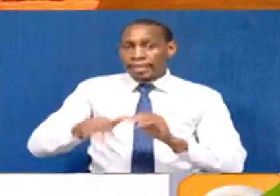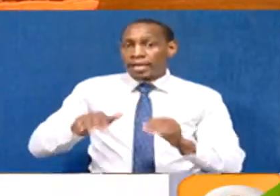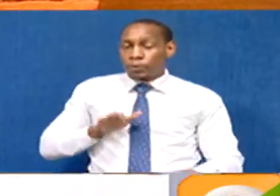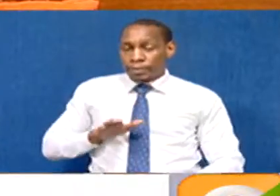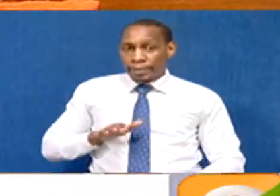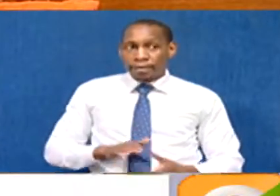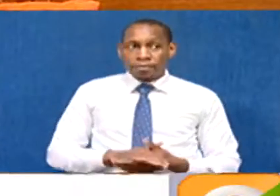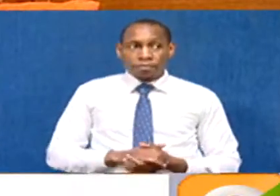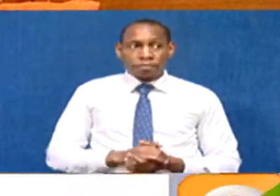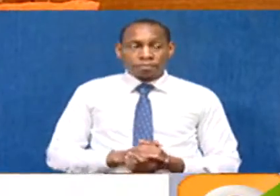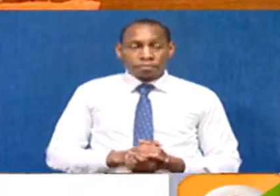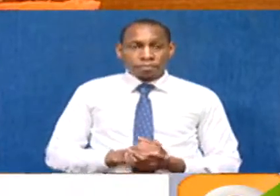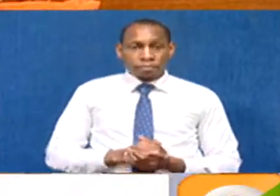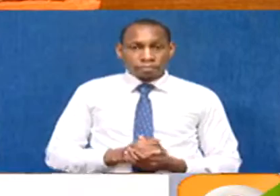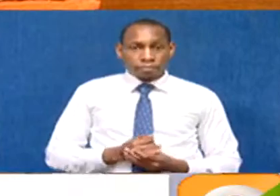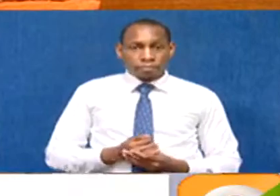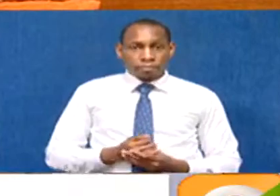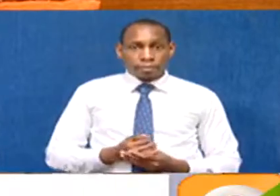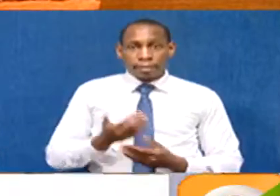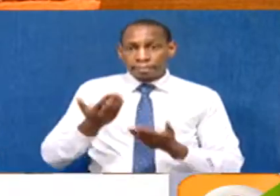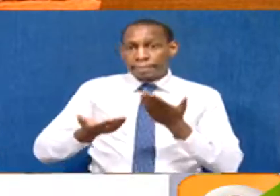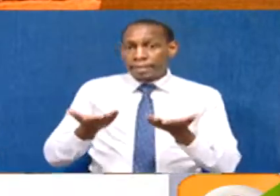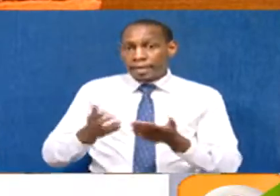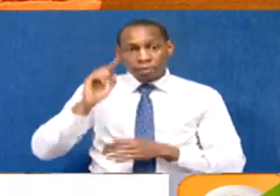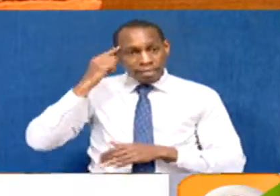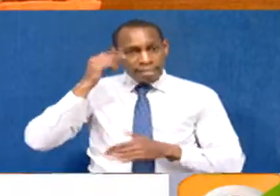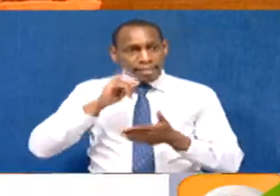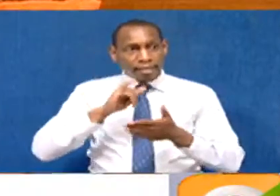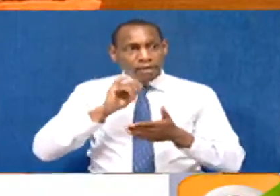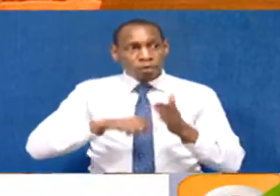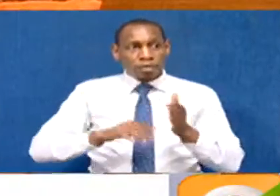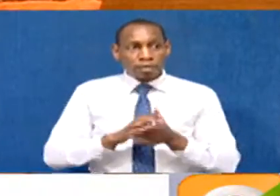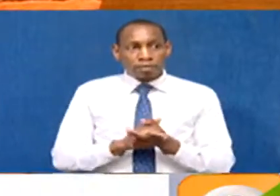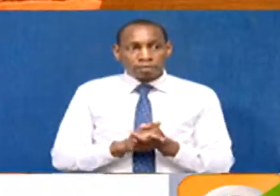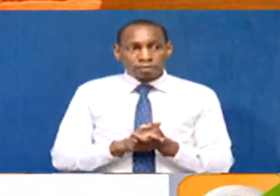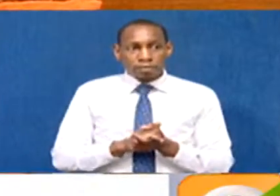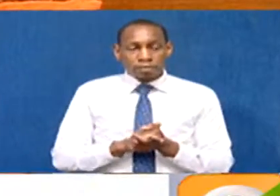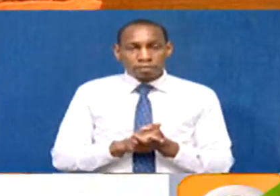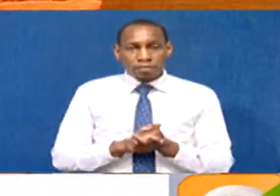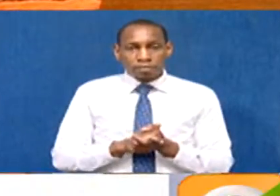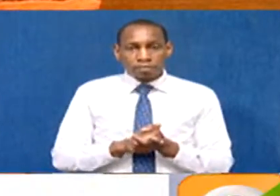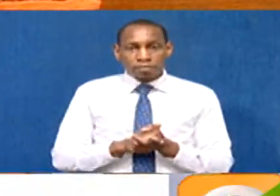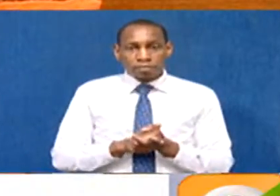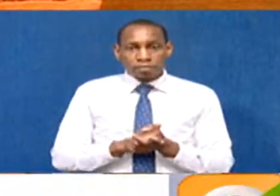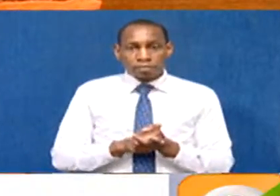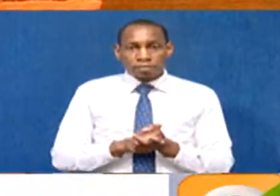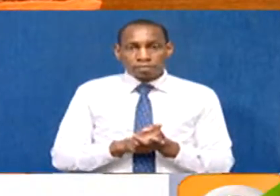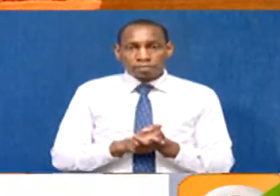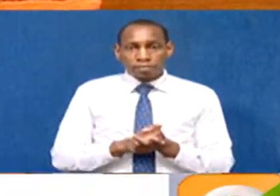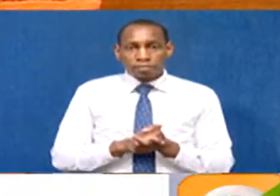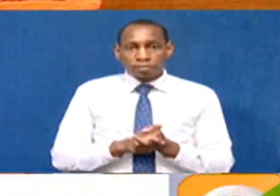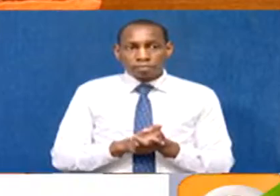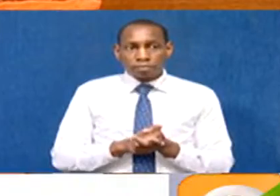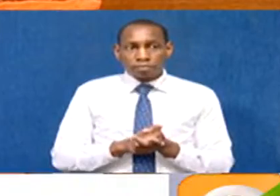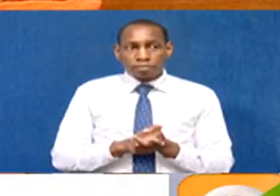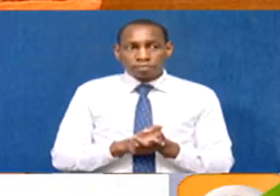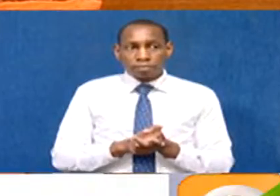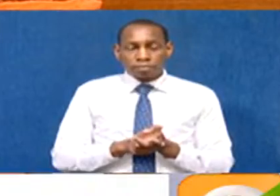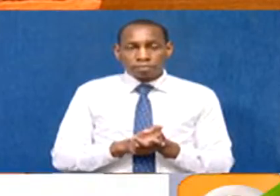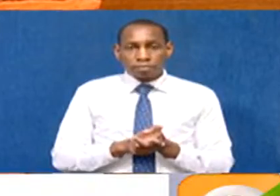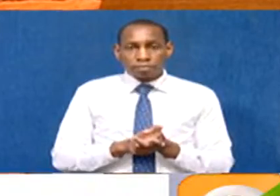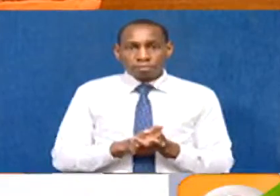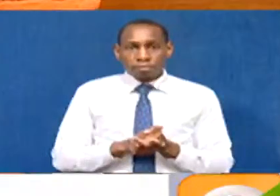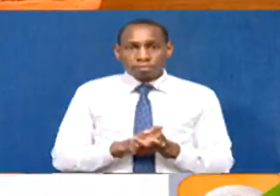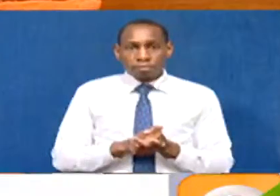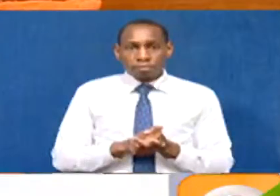women. So you might now think it is a catwalk or a ladies' game and find that you